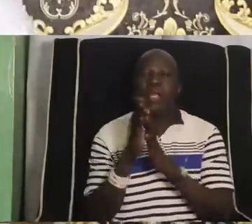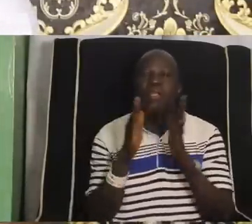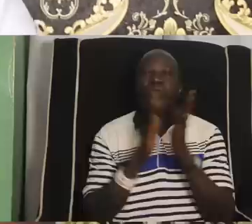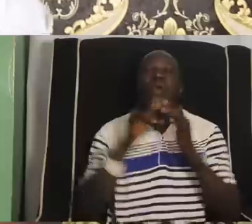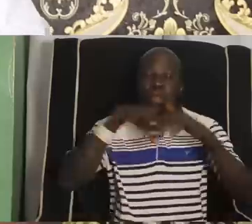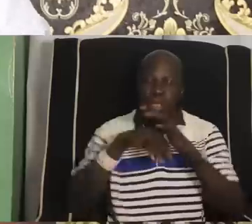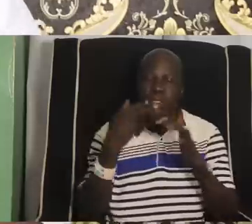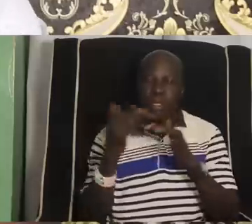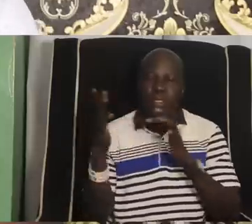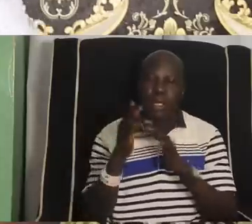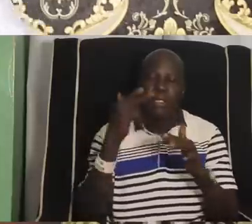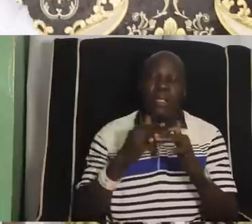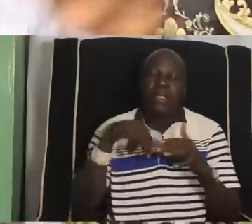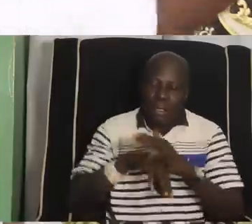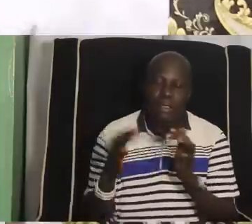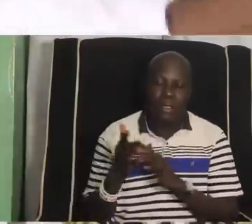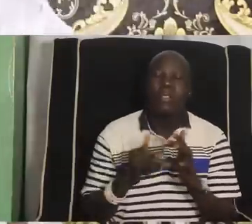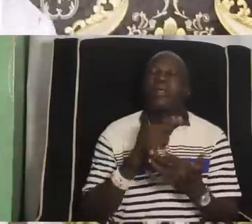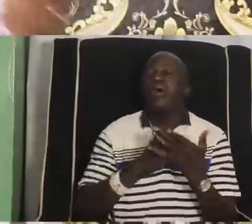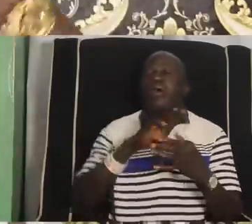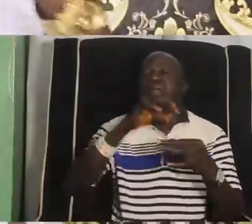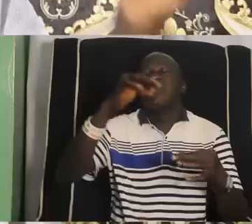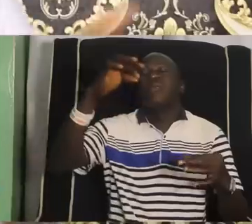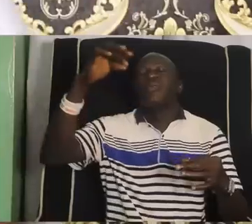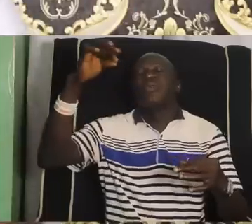my Jesus, oh my Jesus, I